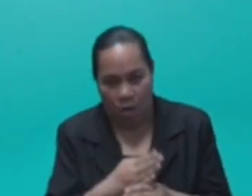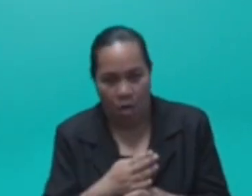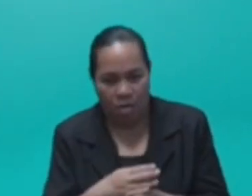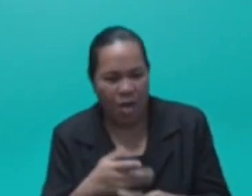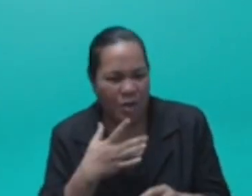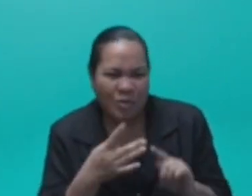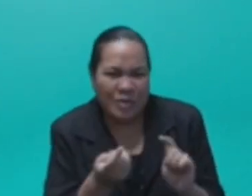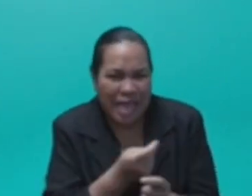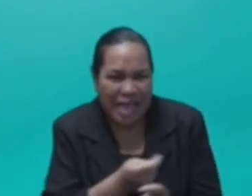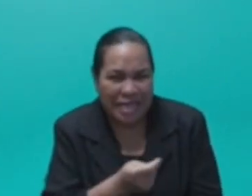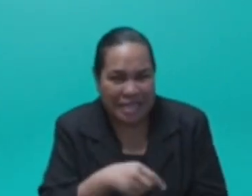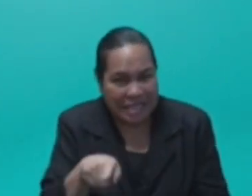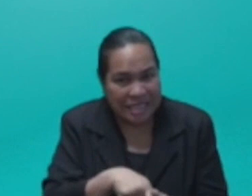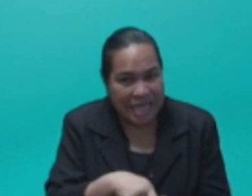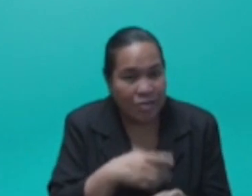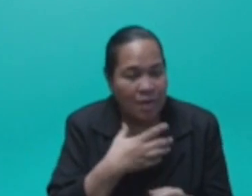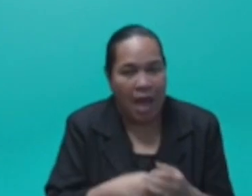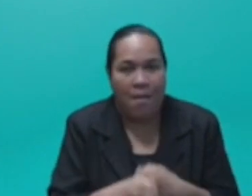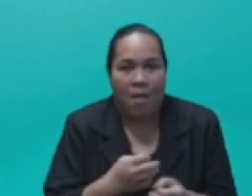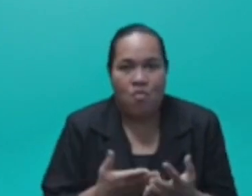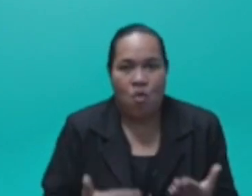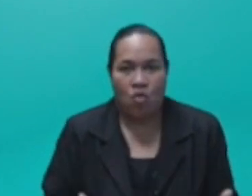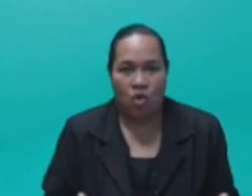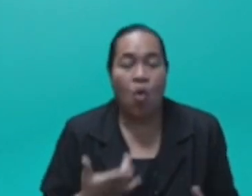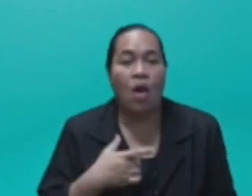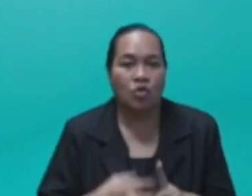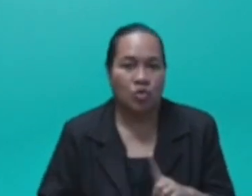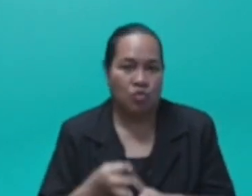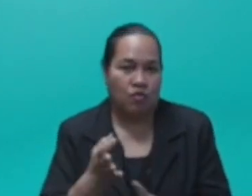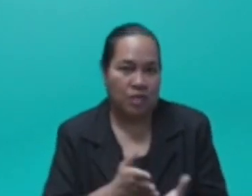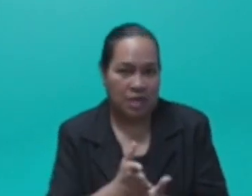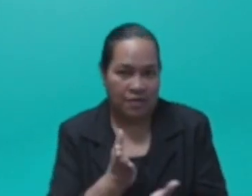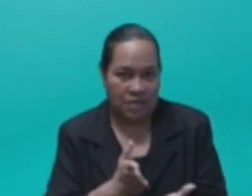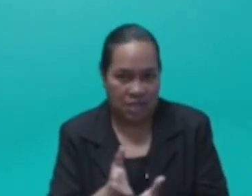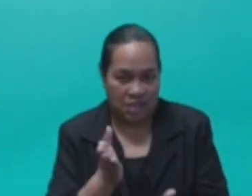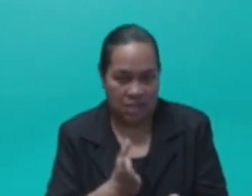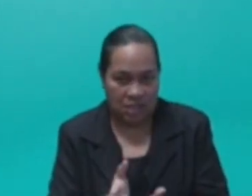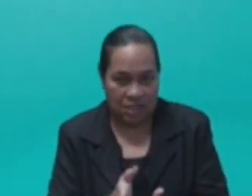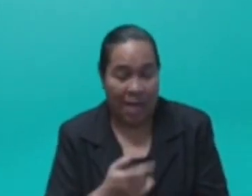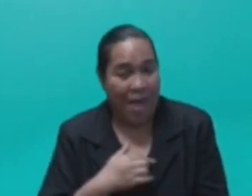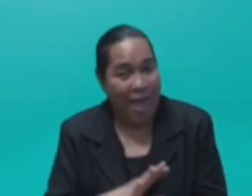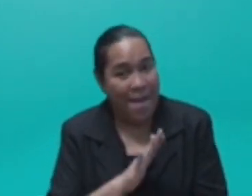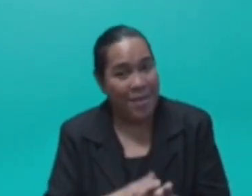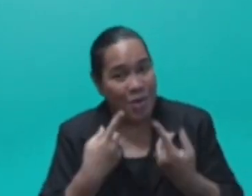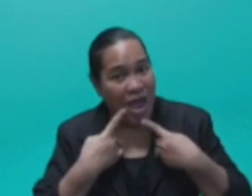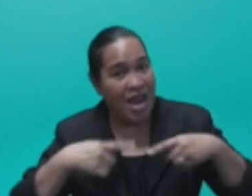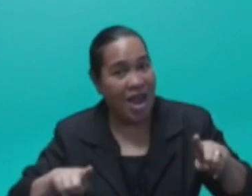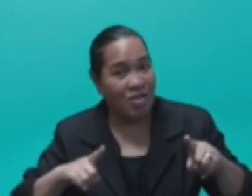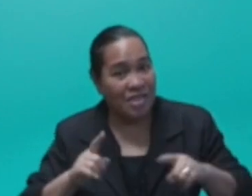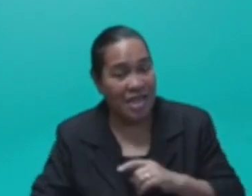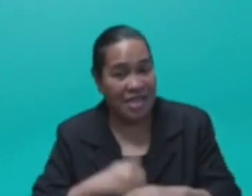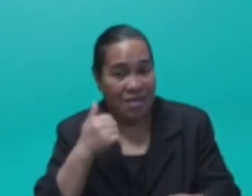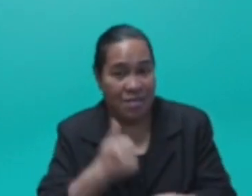modernizing our infrastructure and improving the quality of service we provide to the public. I'm pleased to announce plans for the establishment